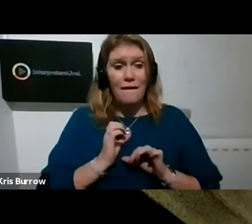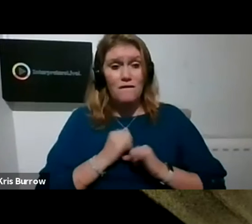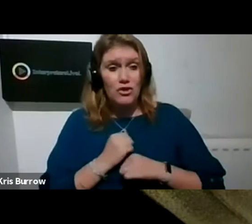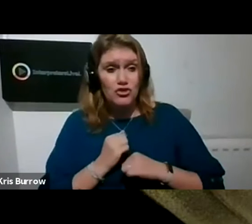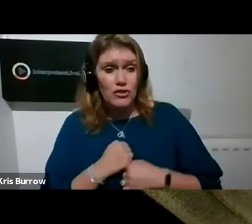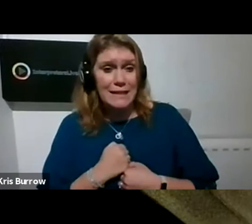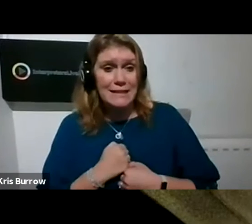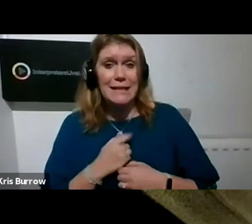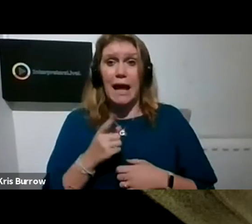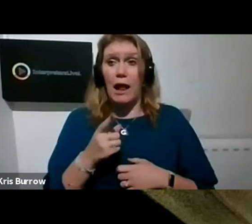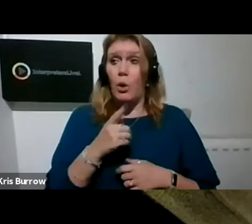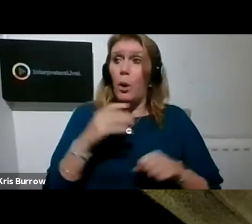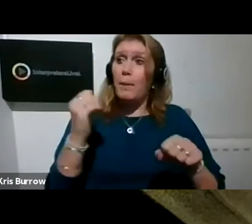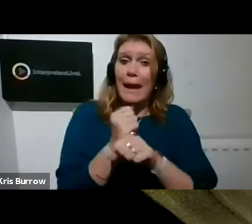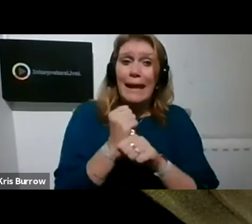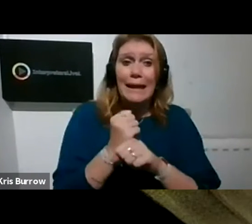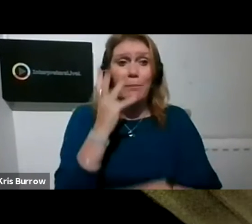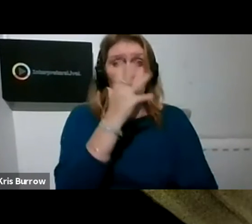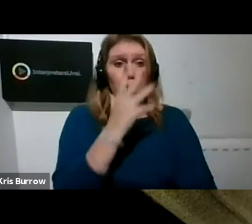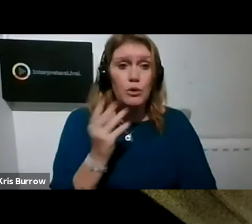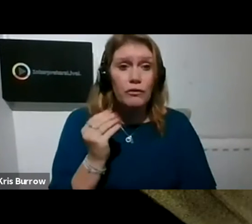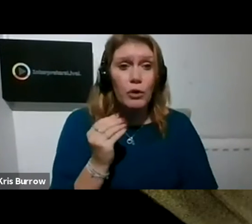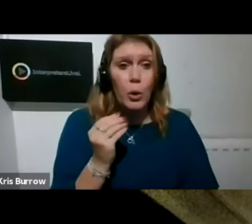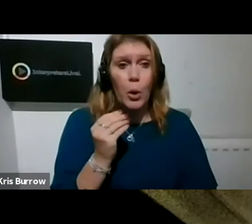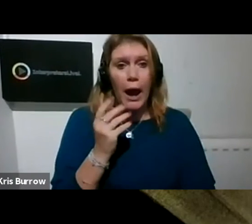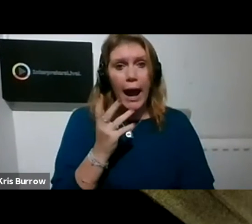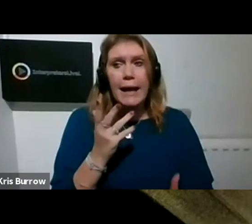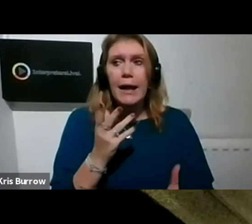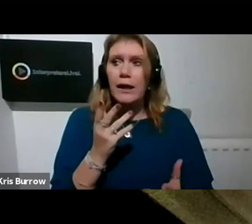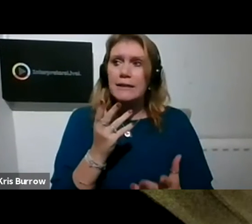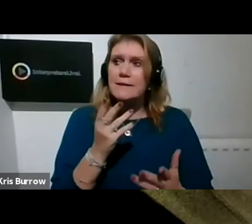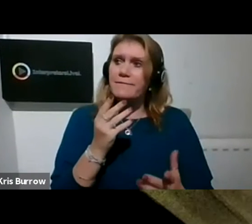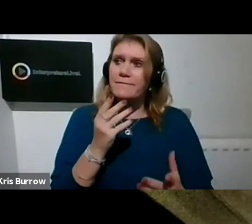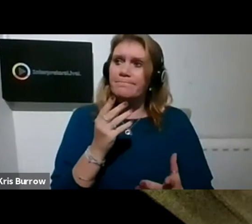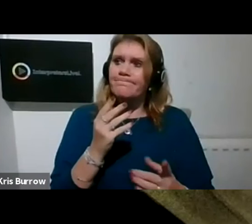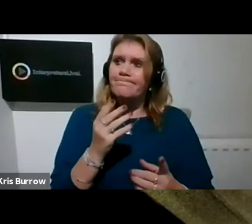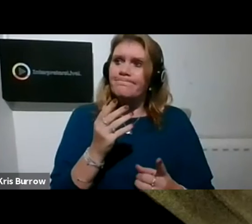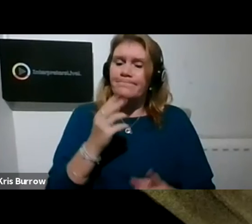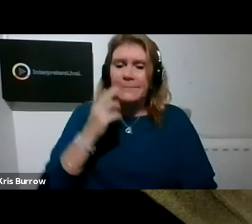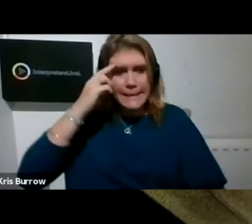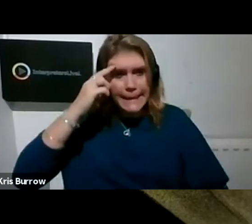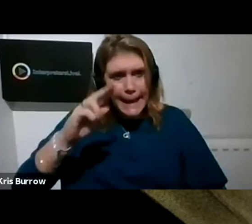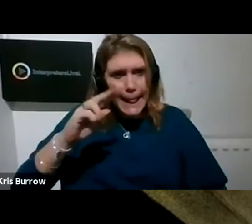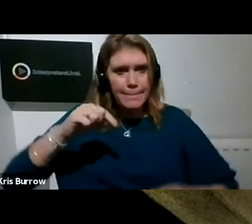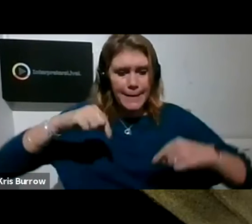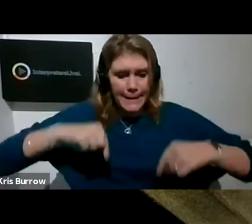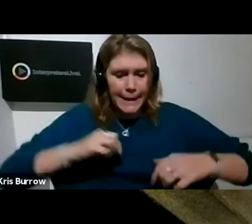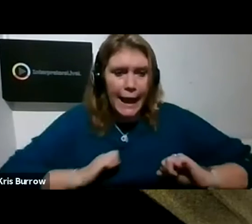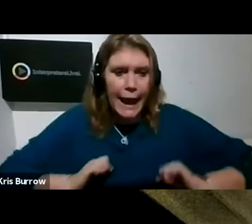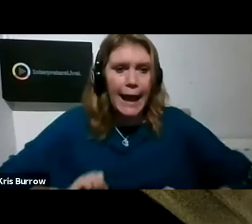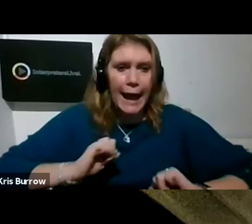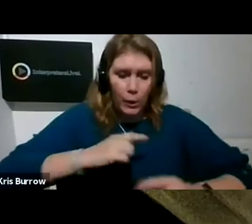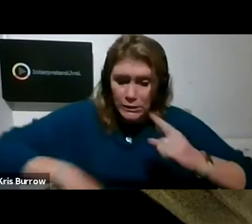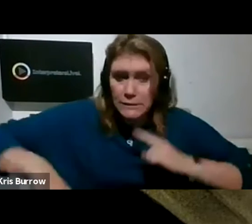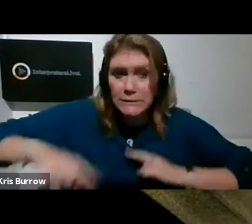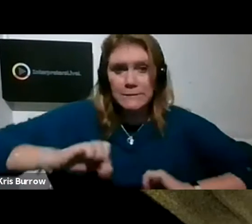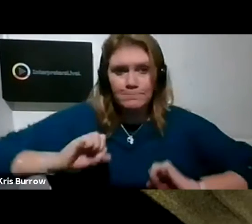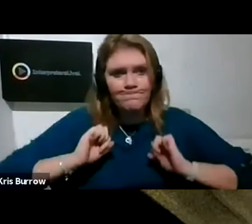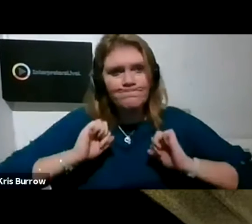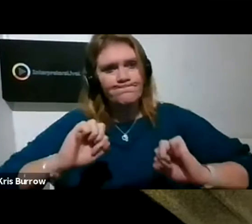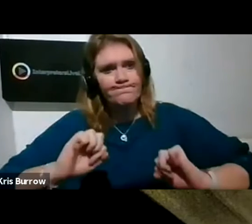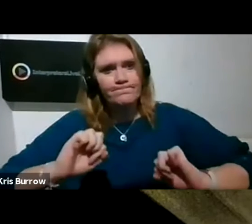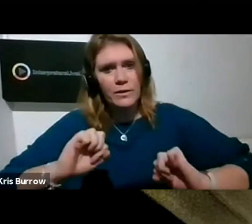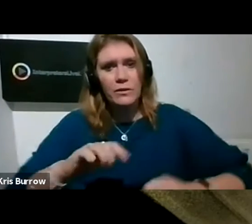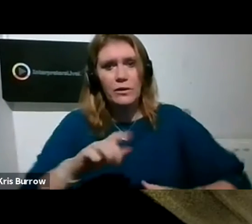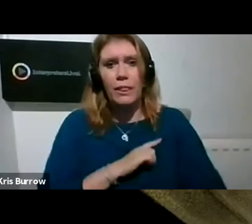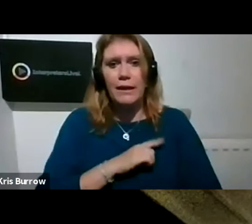and making it really beautiful and claiming it. I felt you really reclaimed that whole experience. So I'm